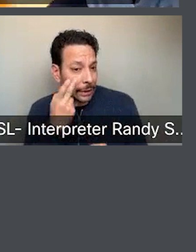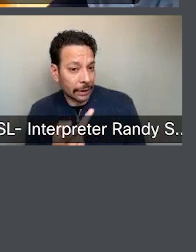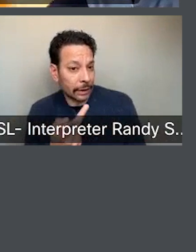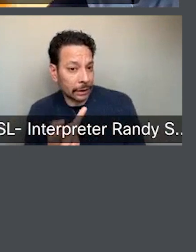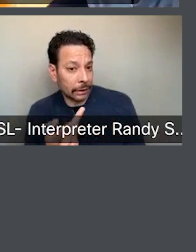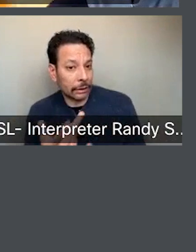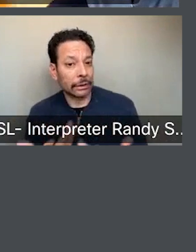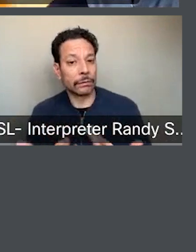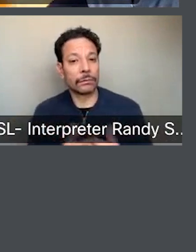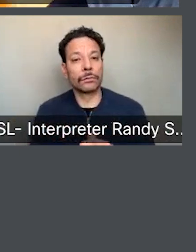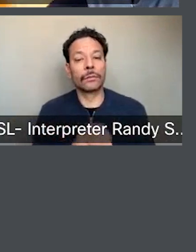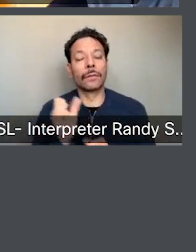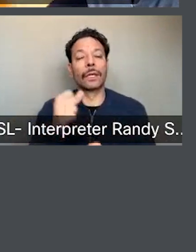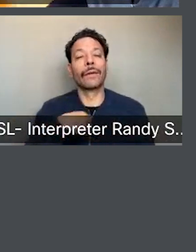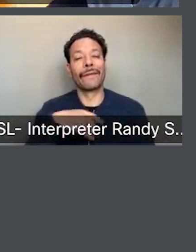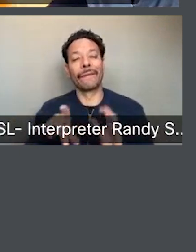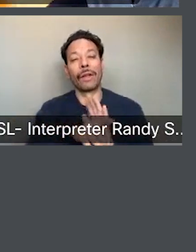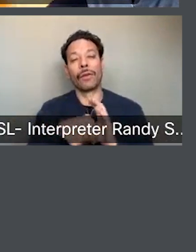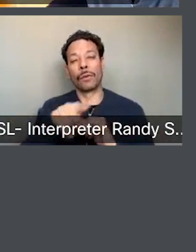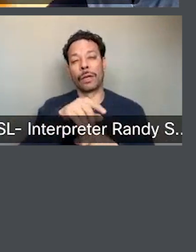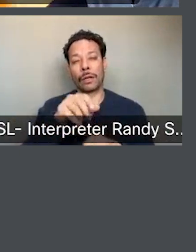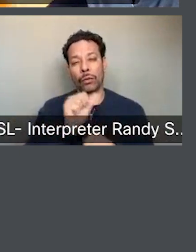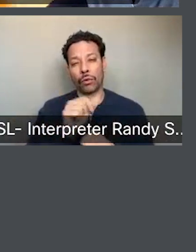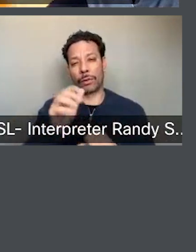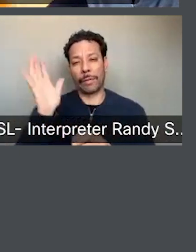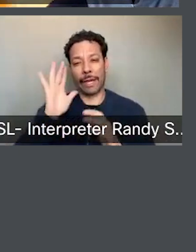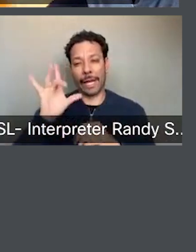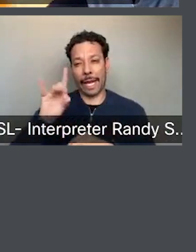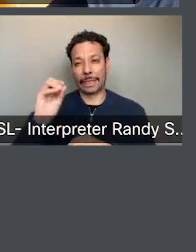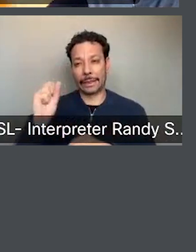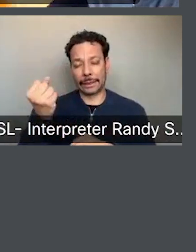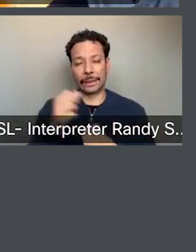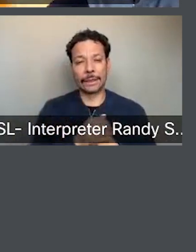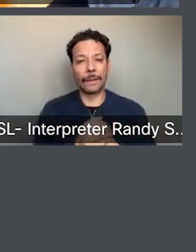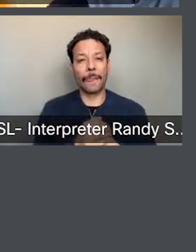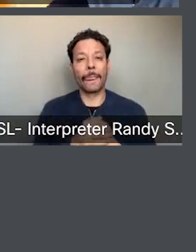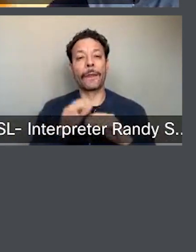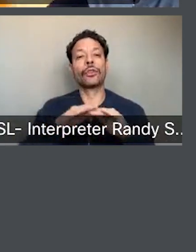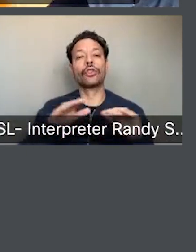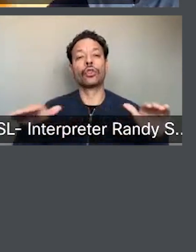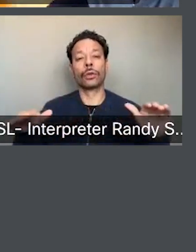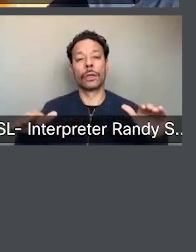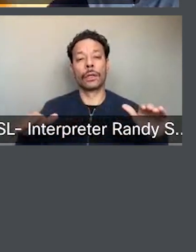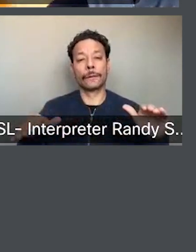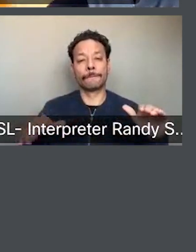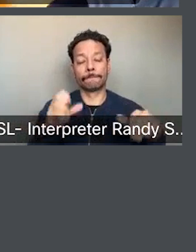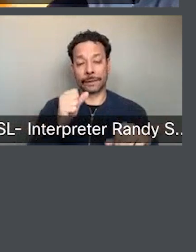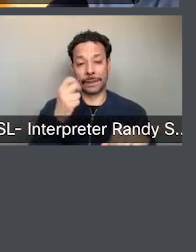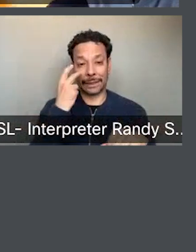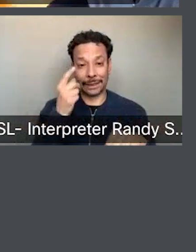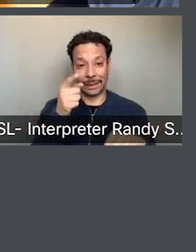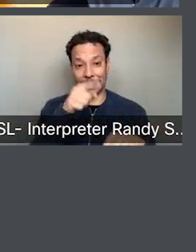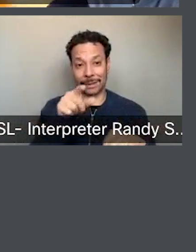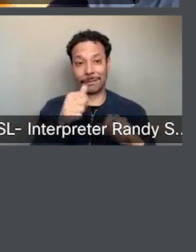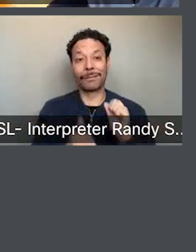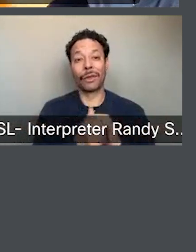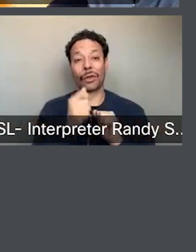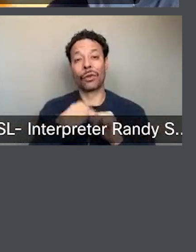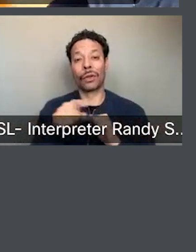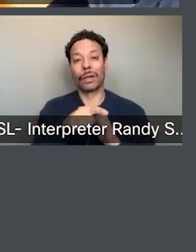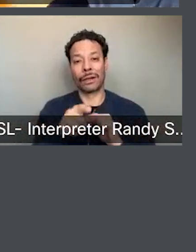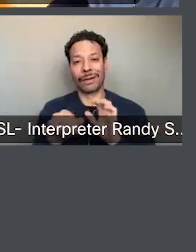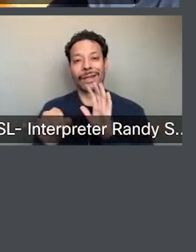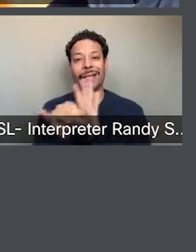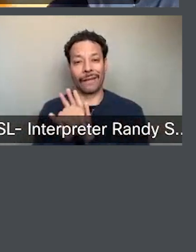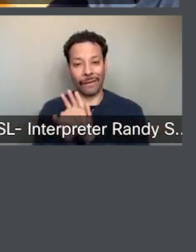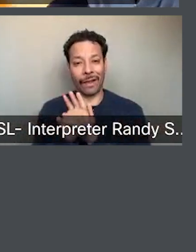when we conducted this work back in the 80s, that children, as you can see, most of them were identified